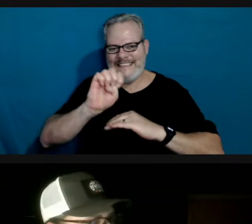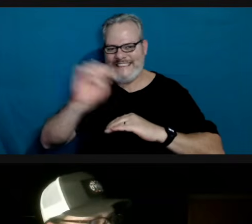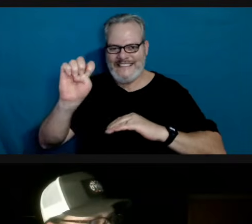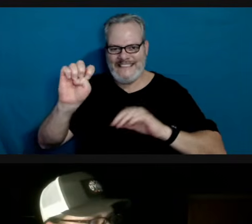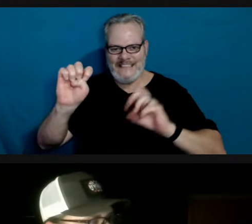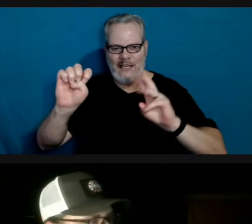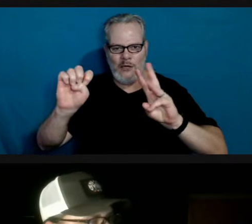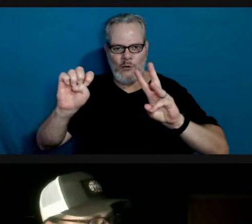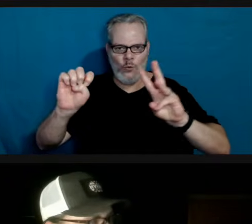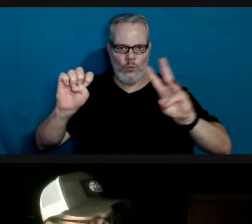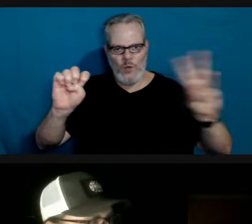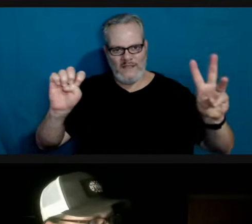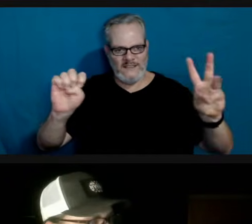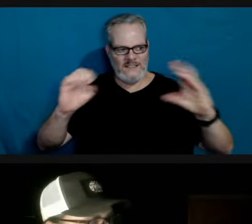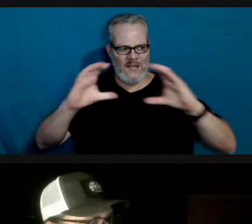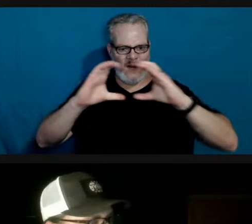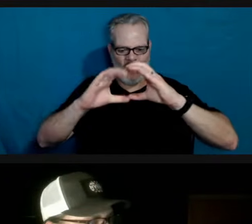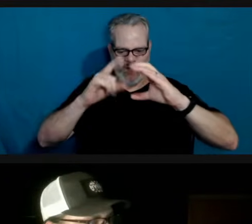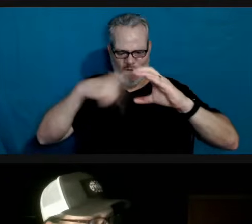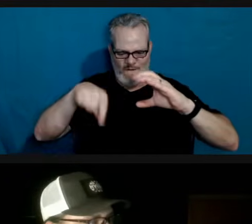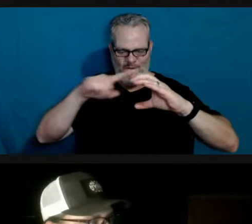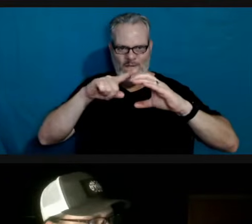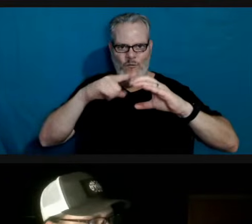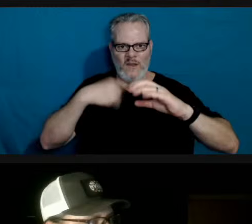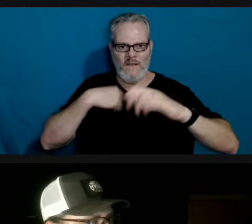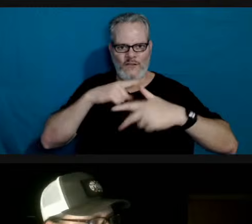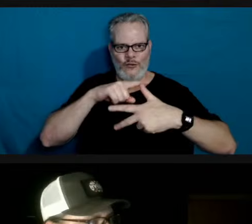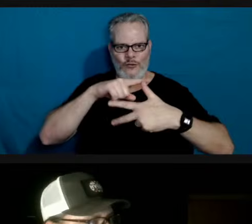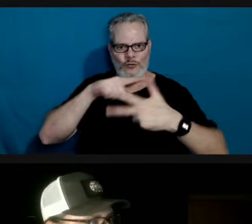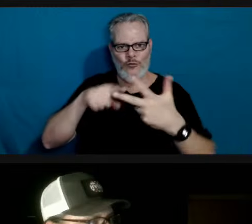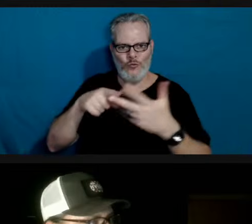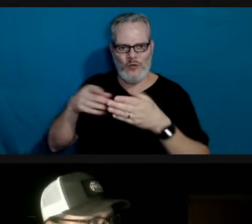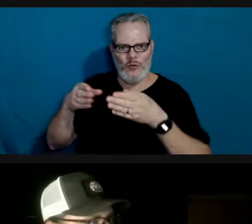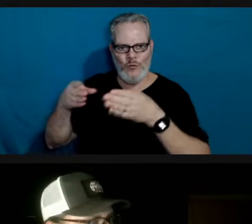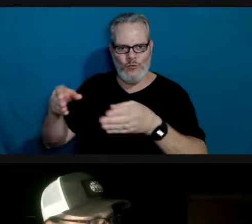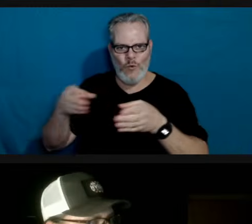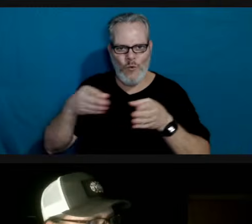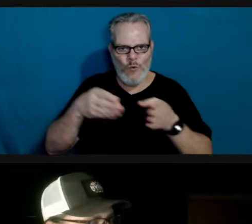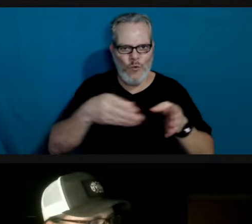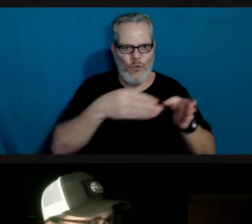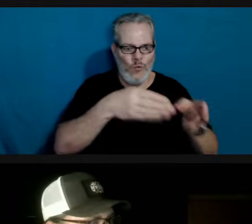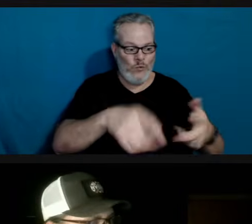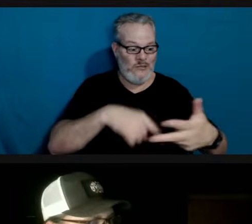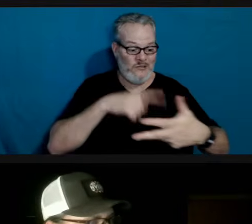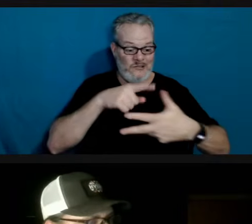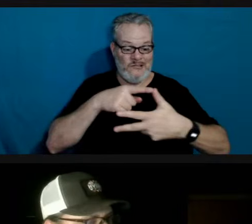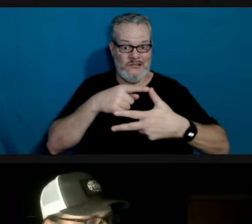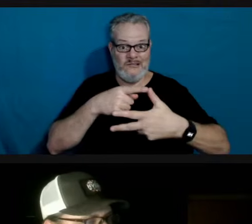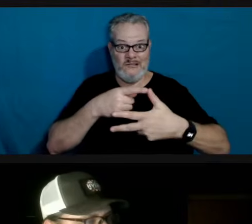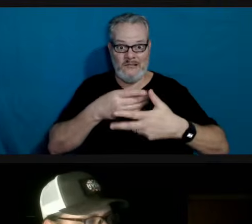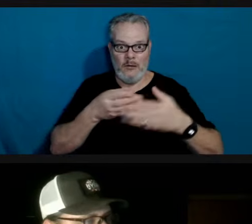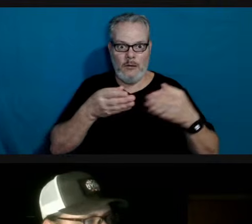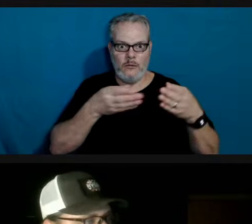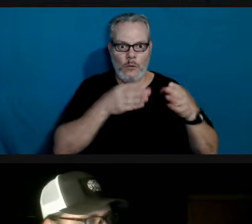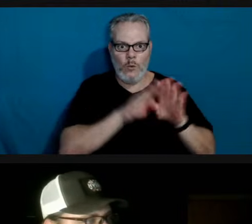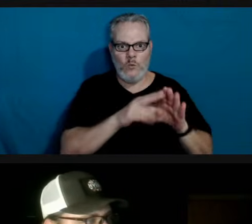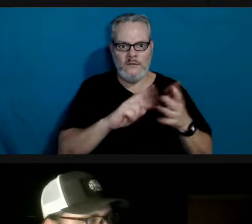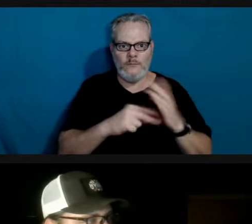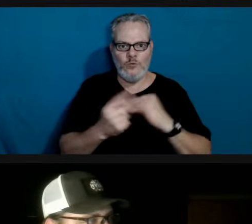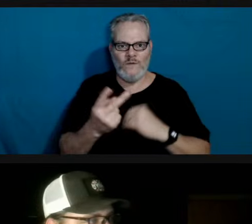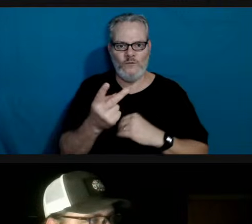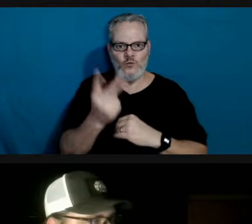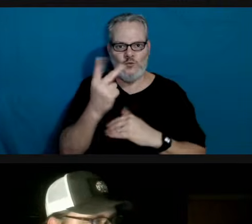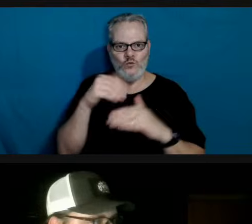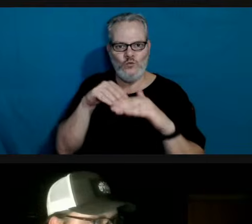there. It's one of our 3 routes. So that road gets closed down. We're down to 2 access points. Right. So